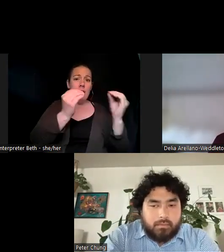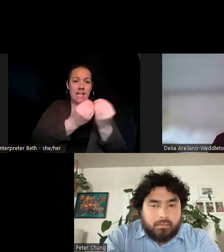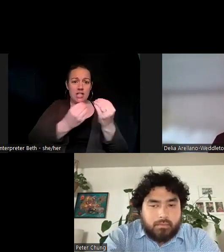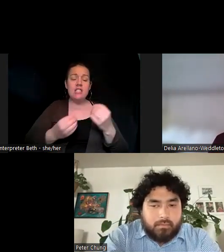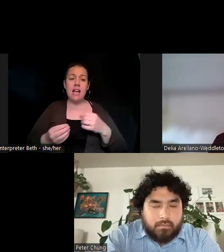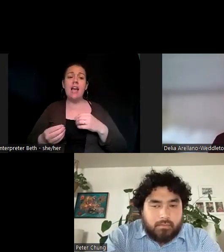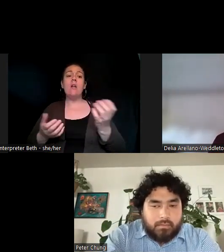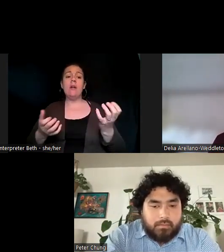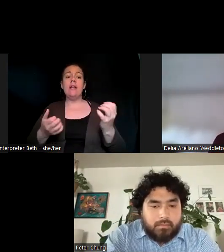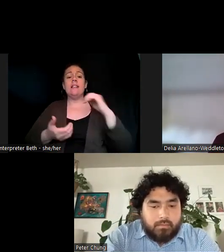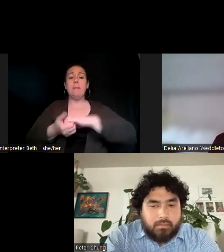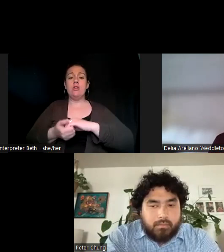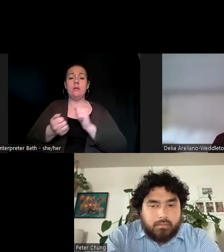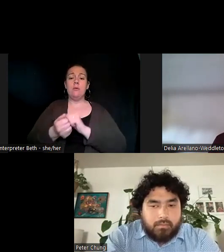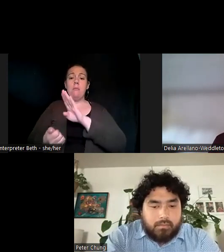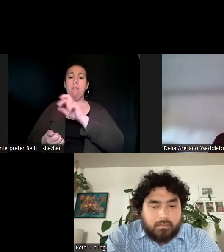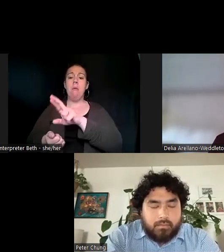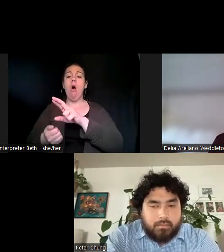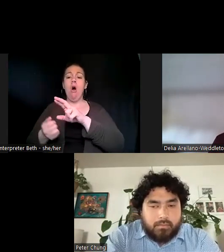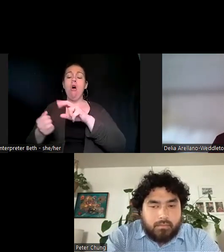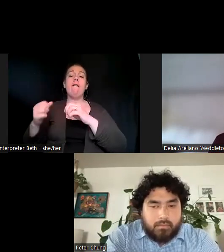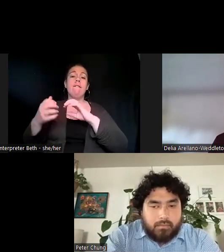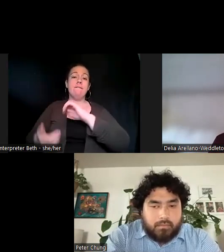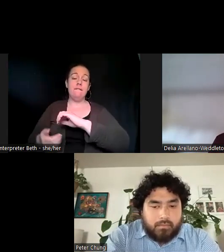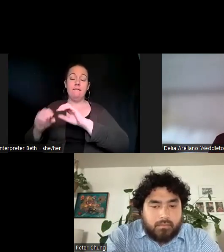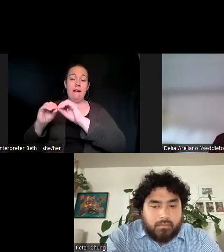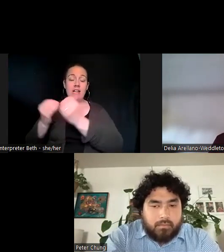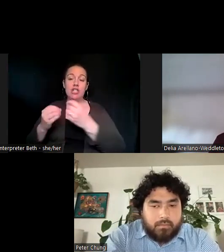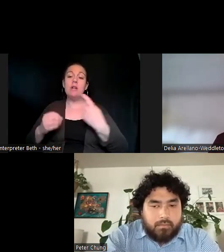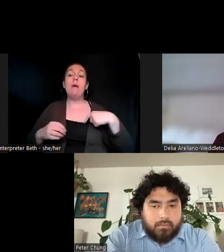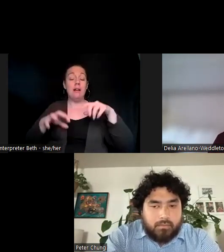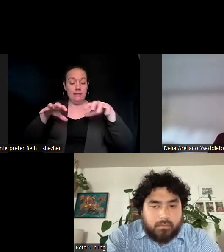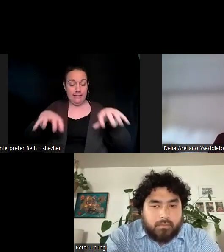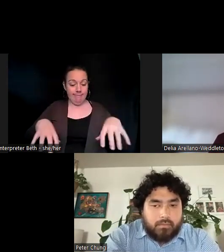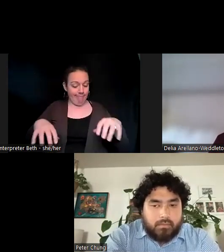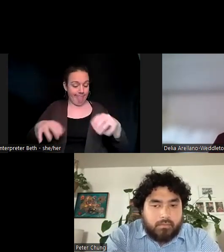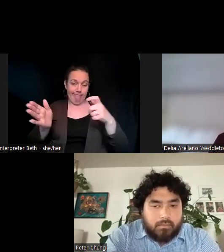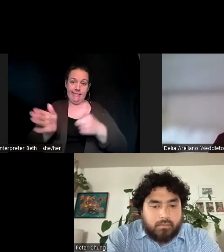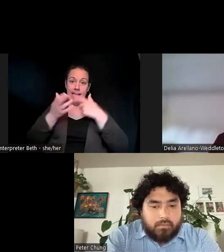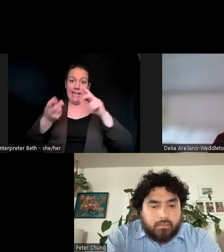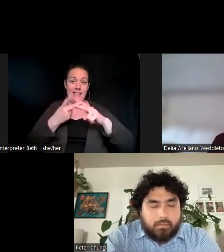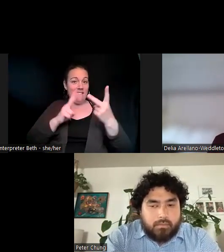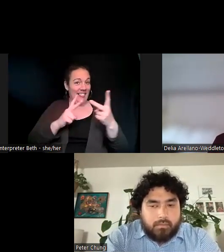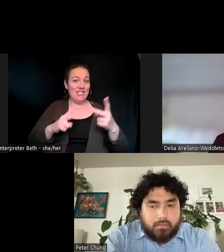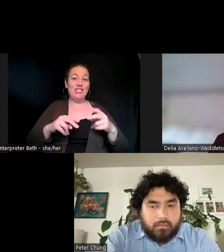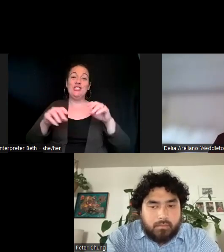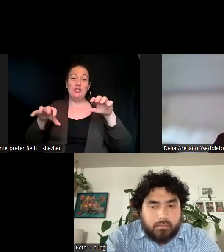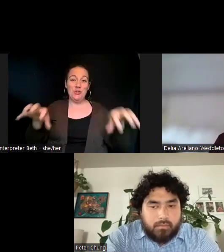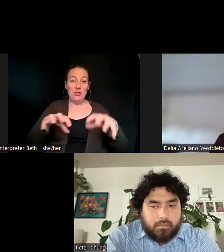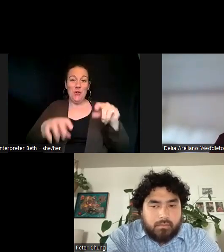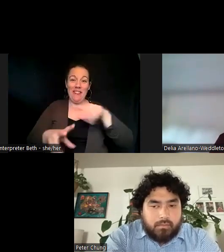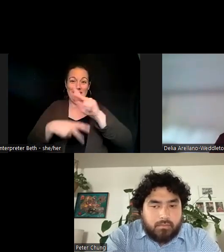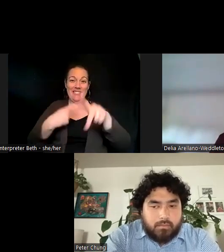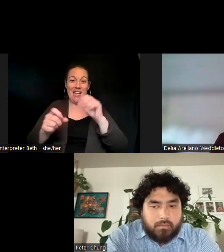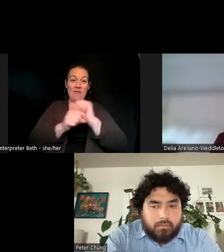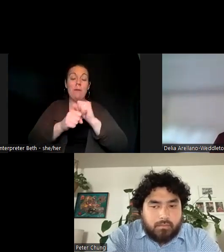Foundation. So it does take a village to carry out this work, and very, very happy. But before we close out, I would like to thank a